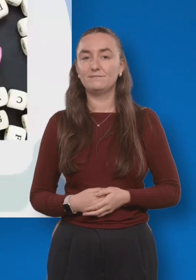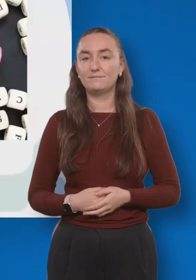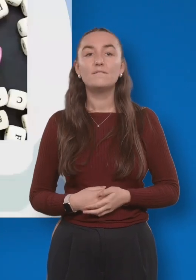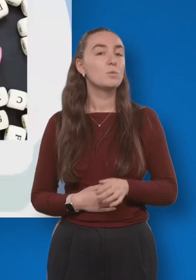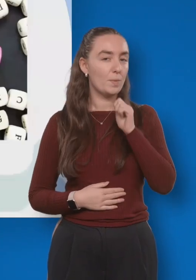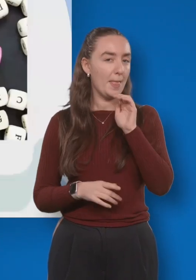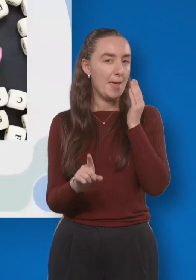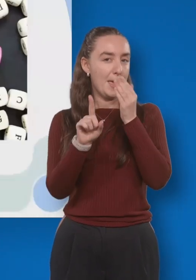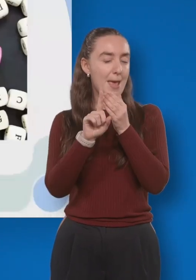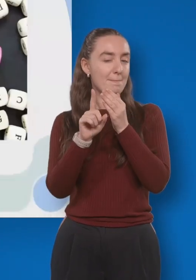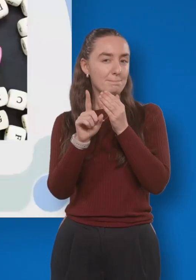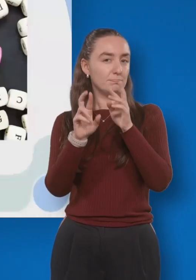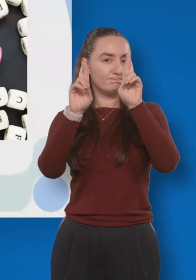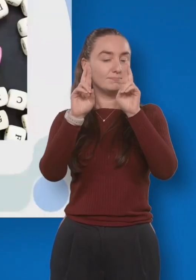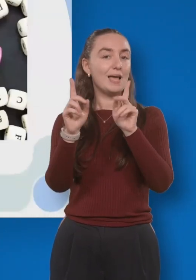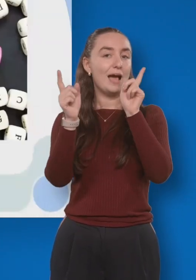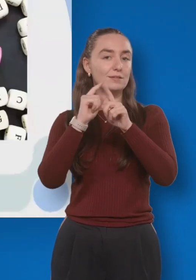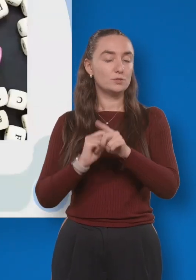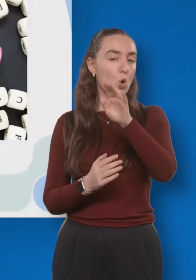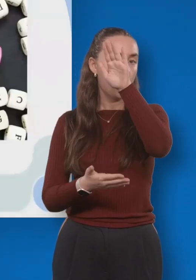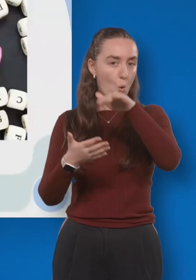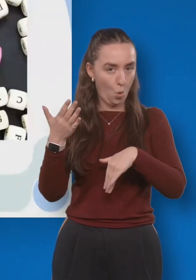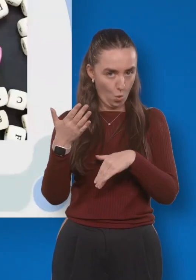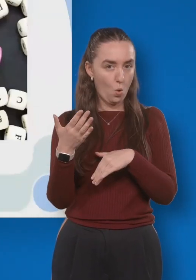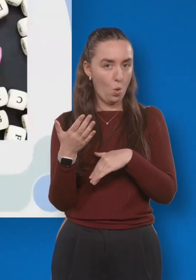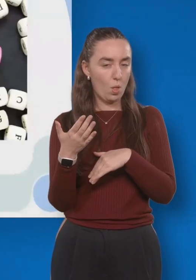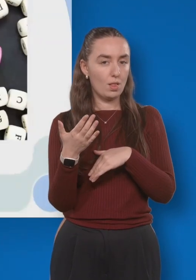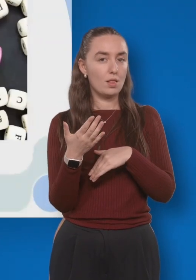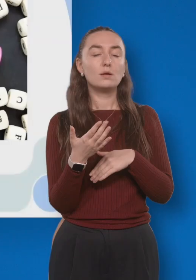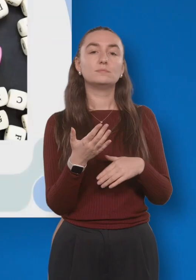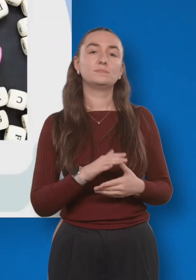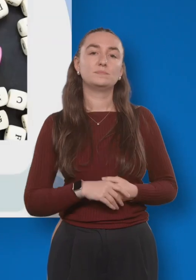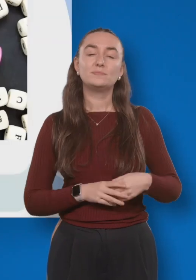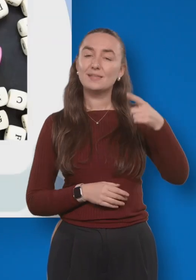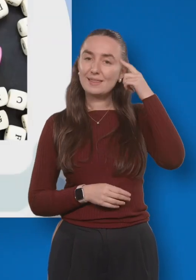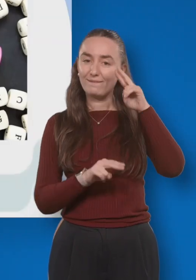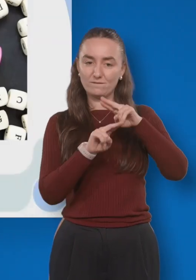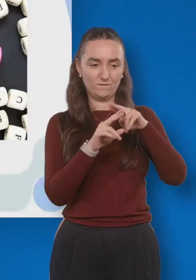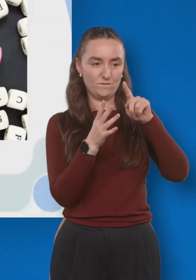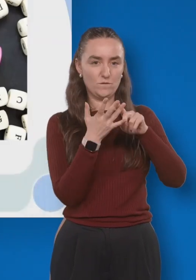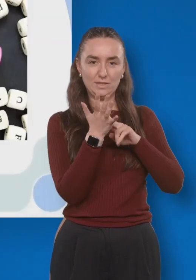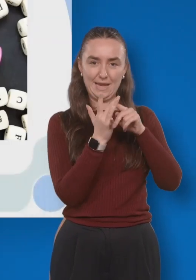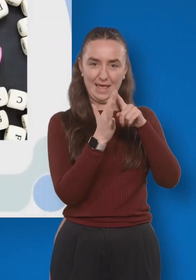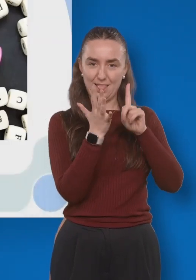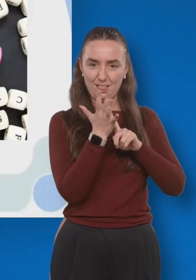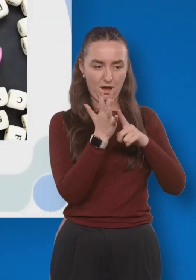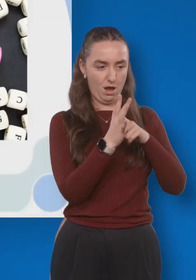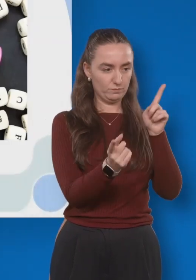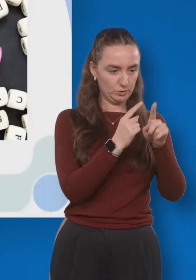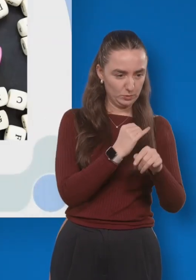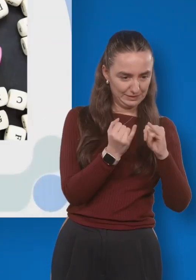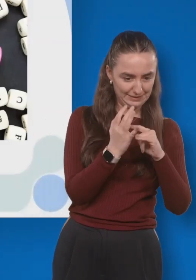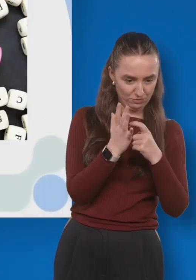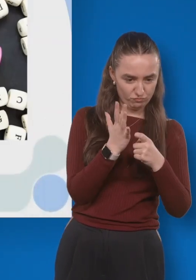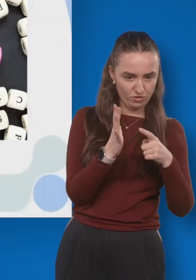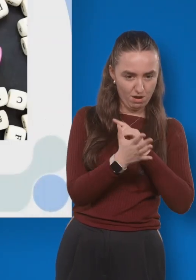endeavor to answer them all. Hopefully, I think Fenella is responding to Sarah, but one question is asking if